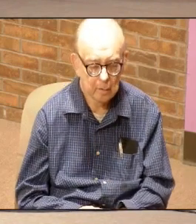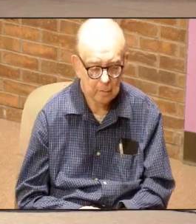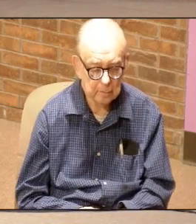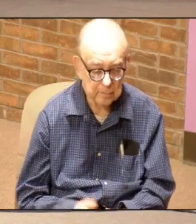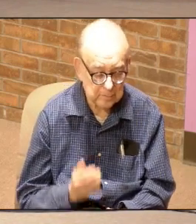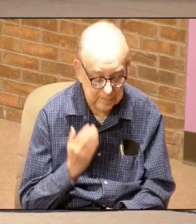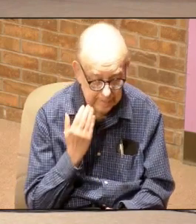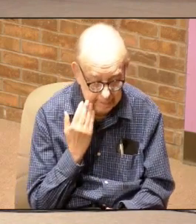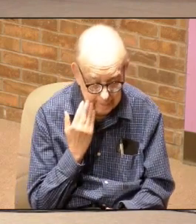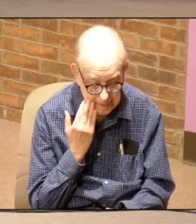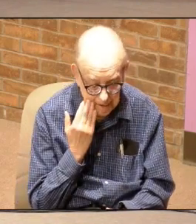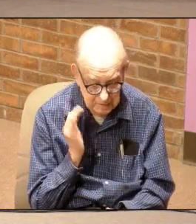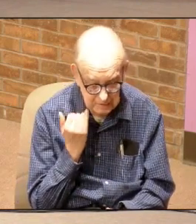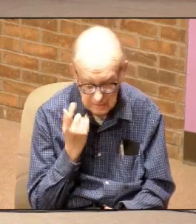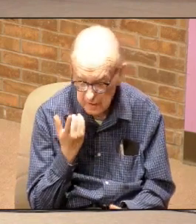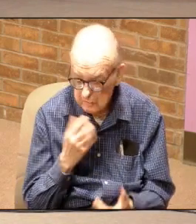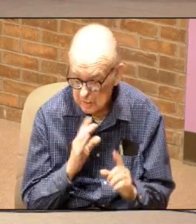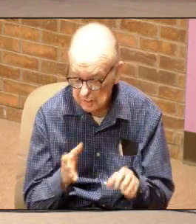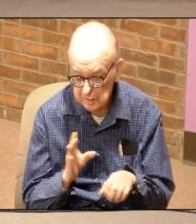don't know if I really want to go today.